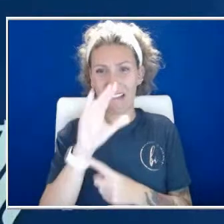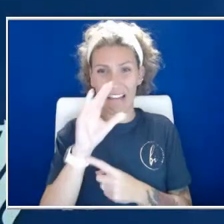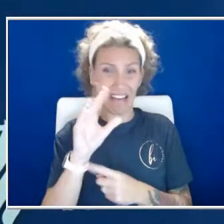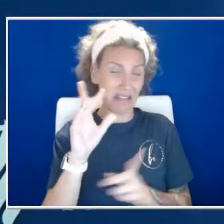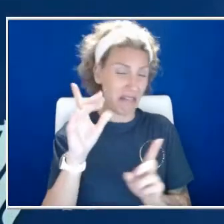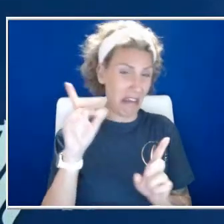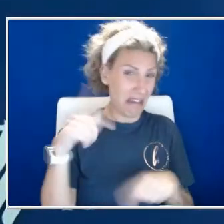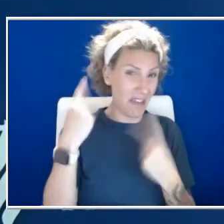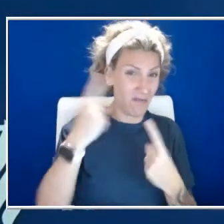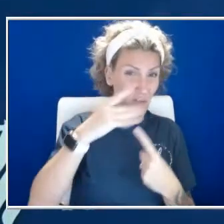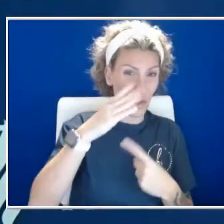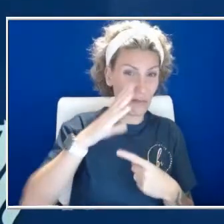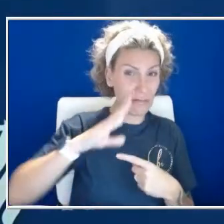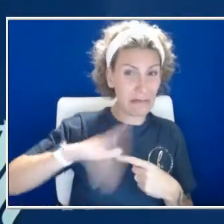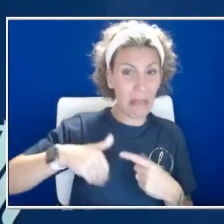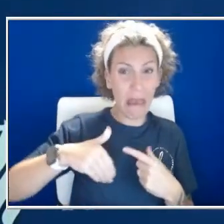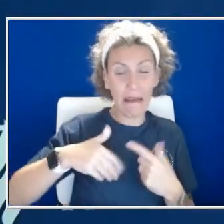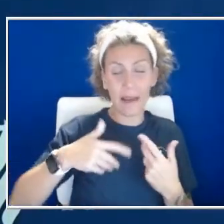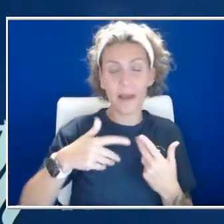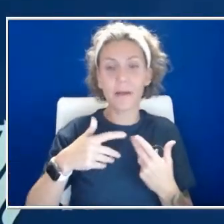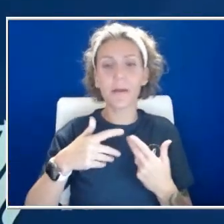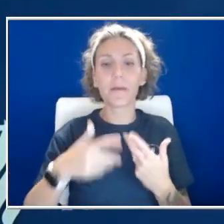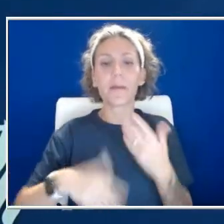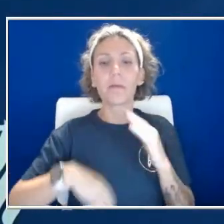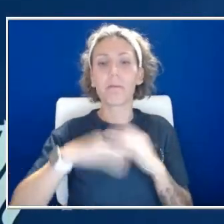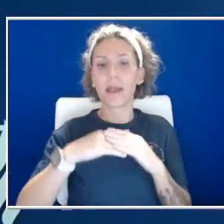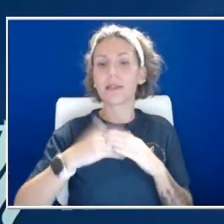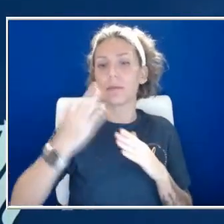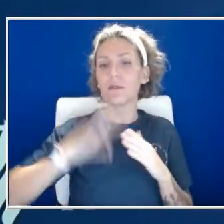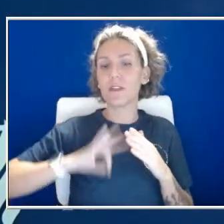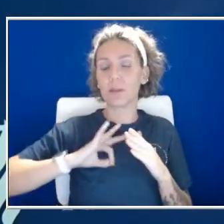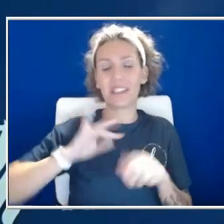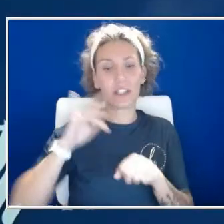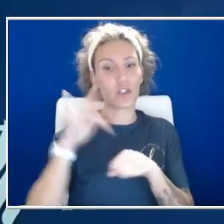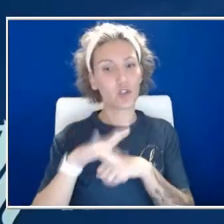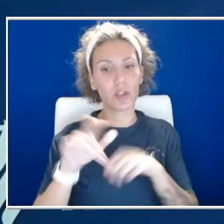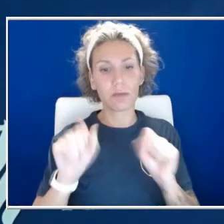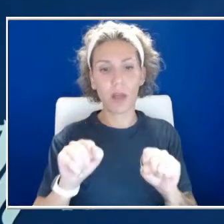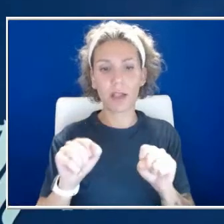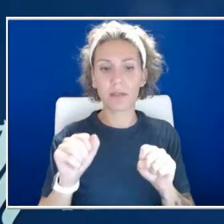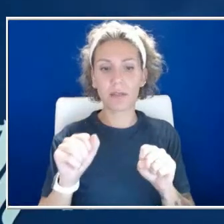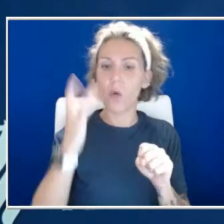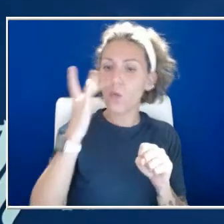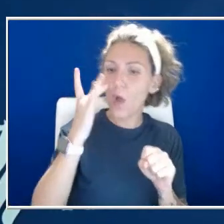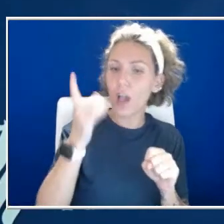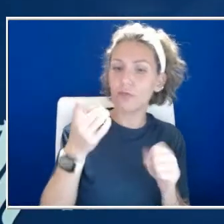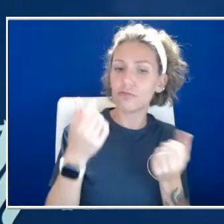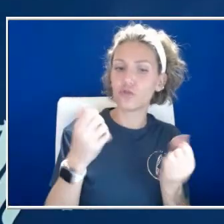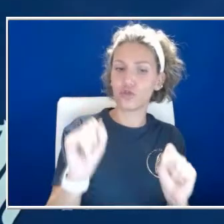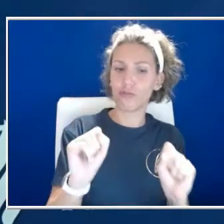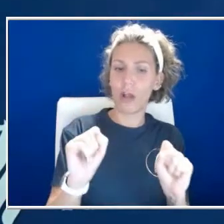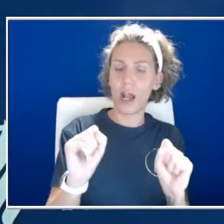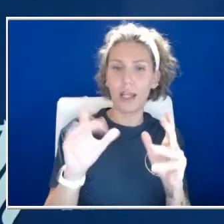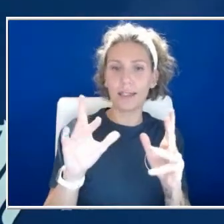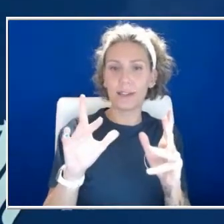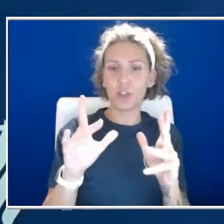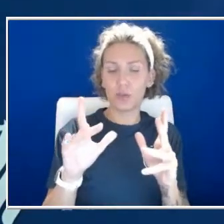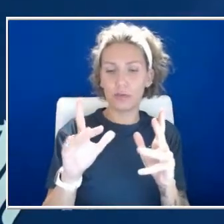The maximal benefit will be as early as possible, because you're trying to restore blood flow to an area of the brain that has not